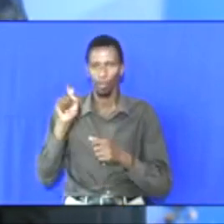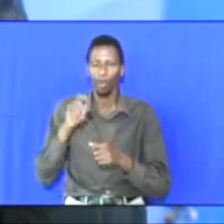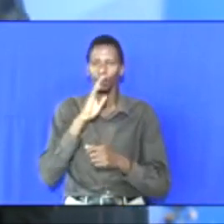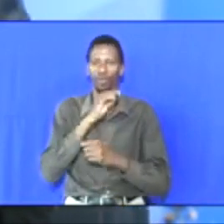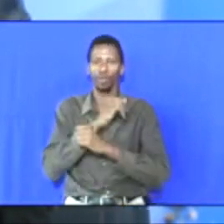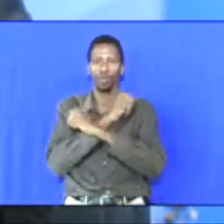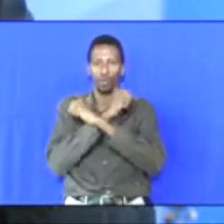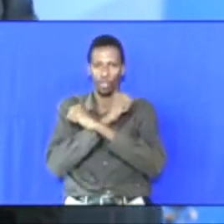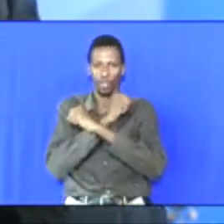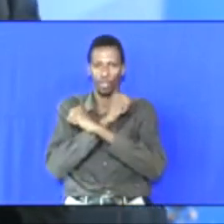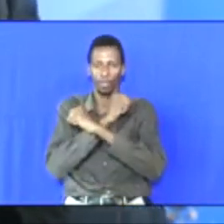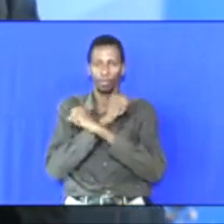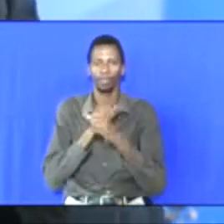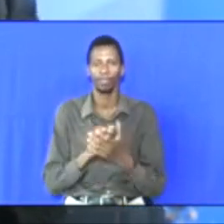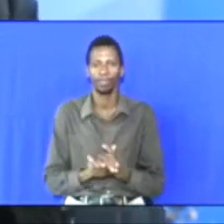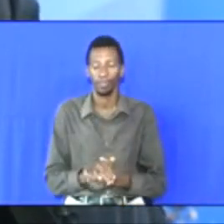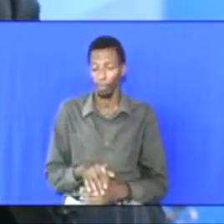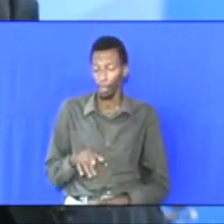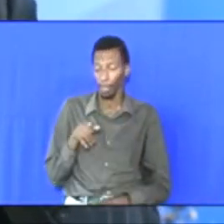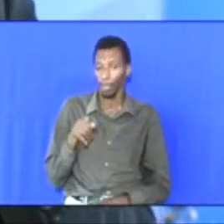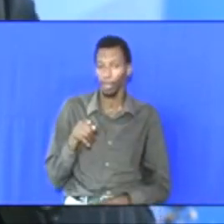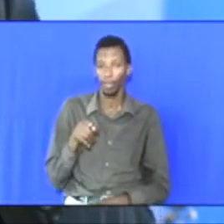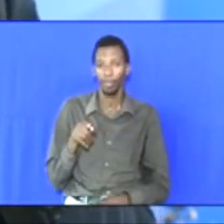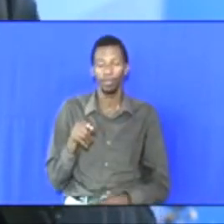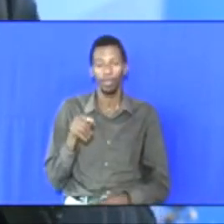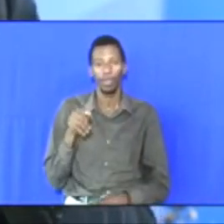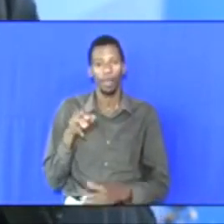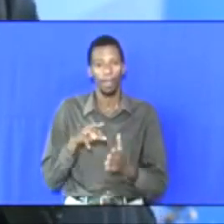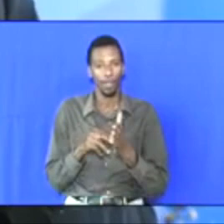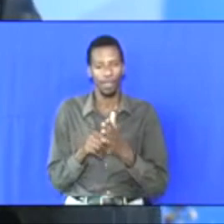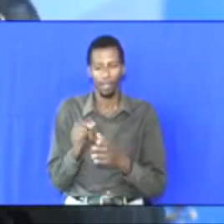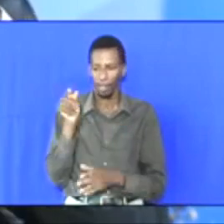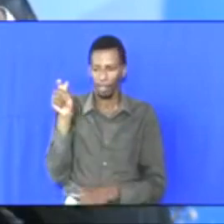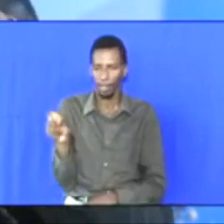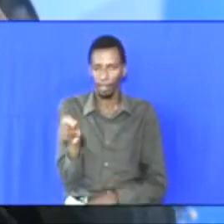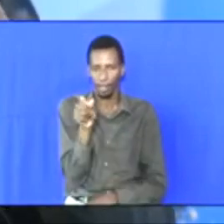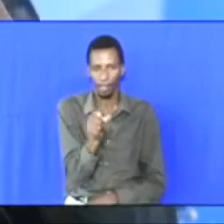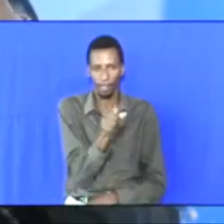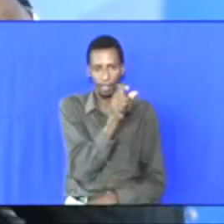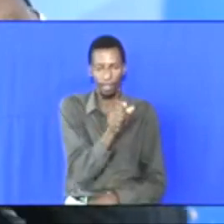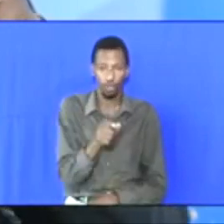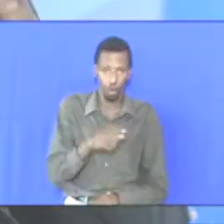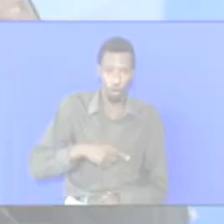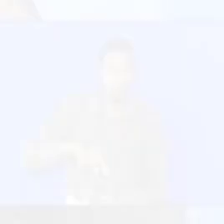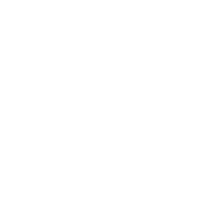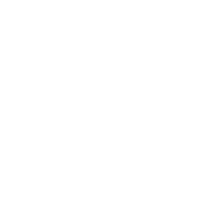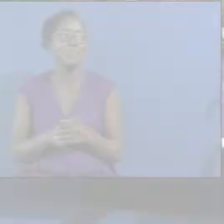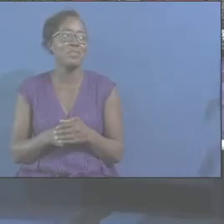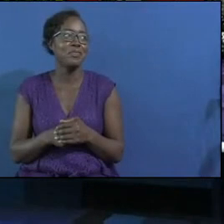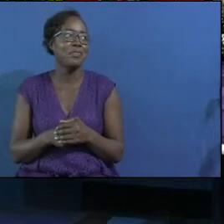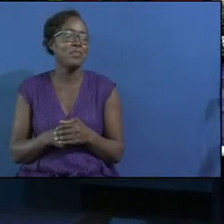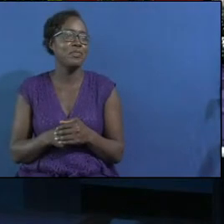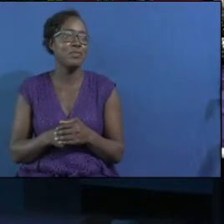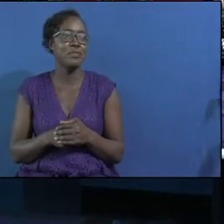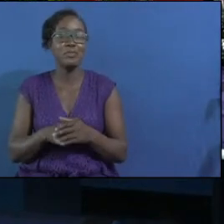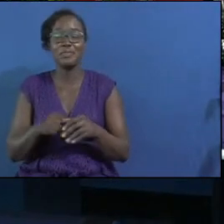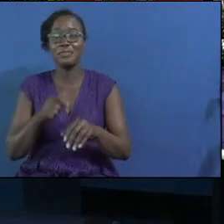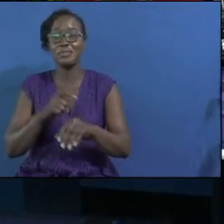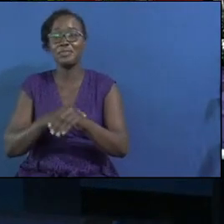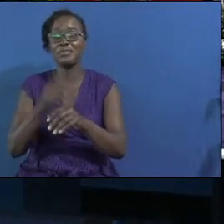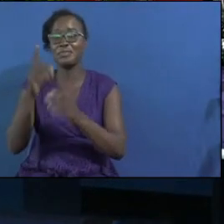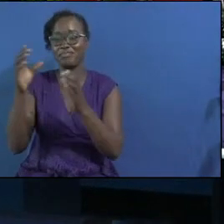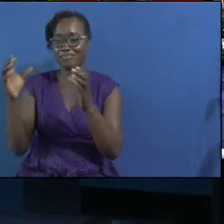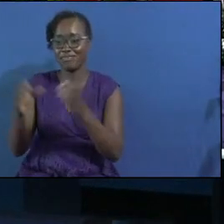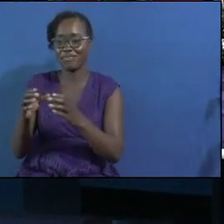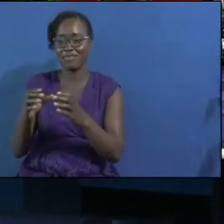protected. Now, that calls upon each one of us to know their rights. So when one party